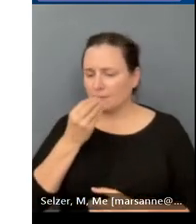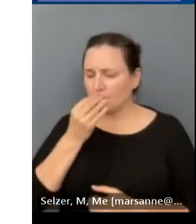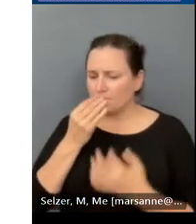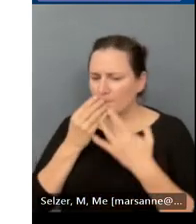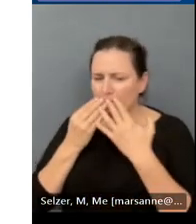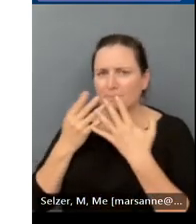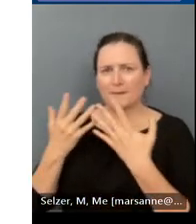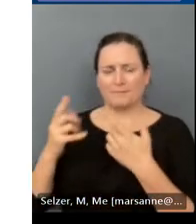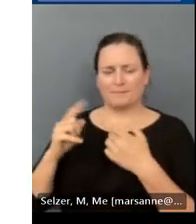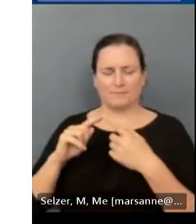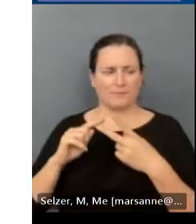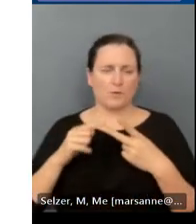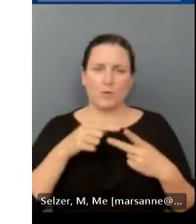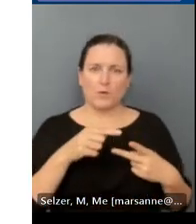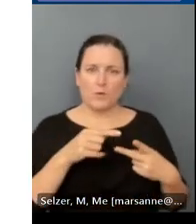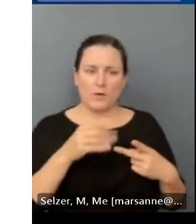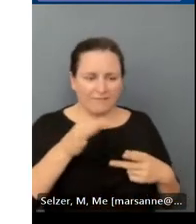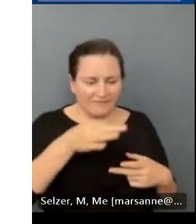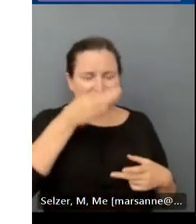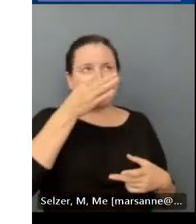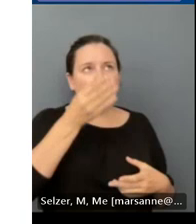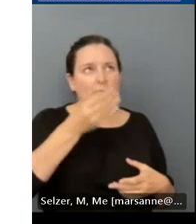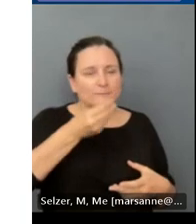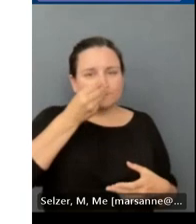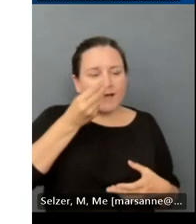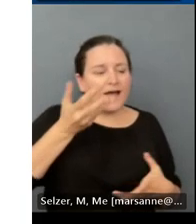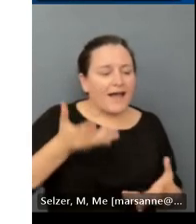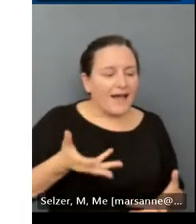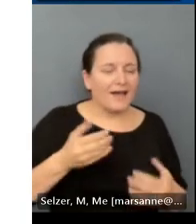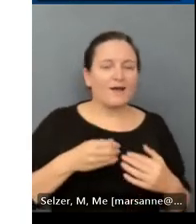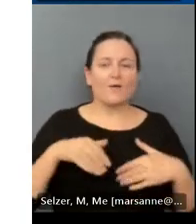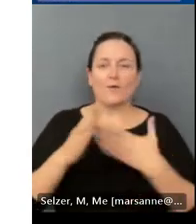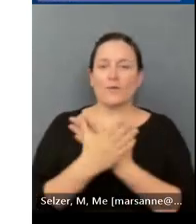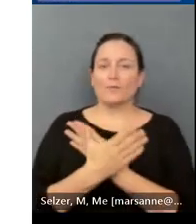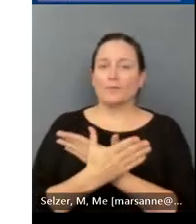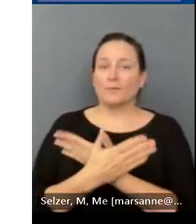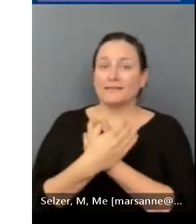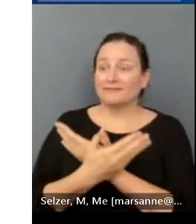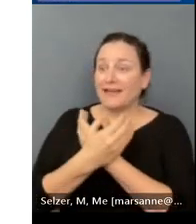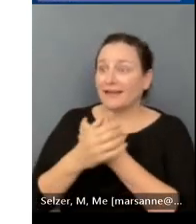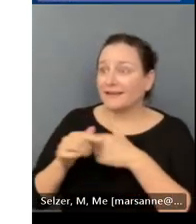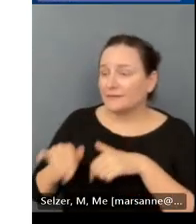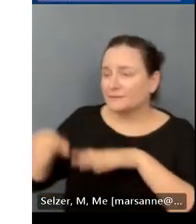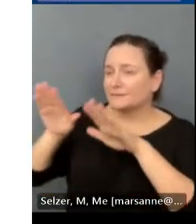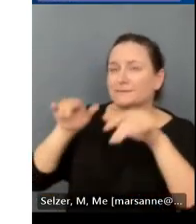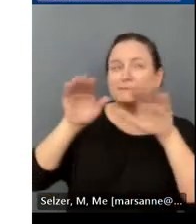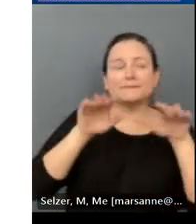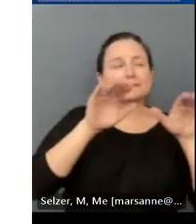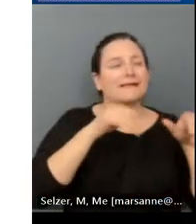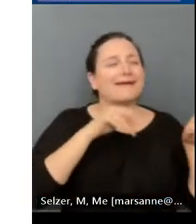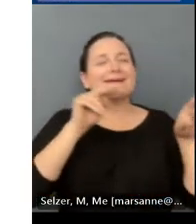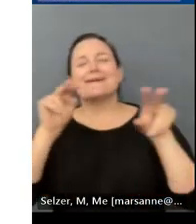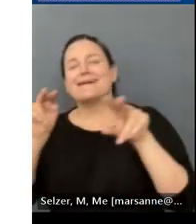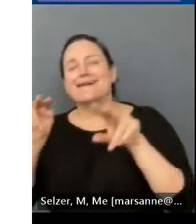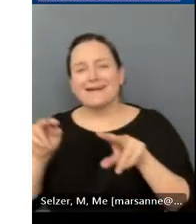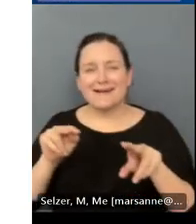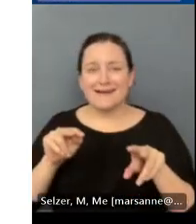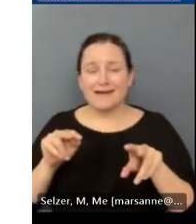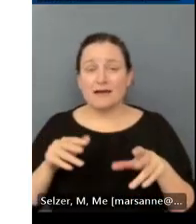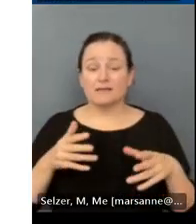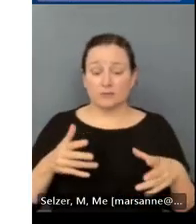every colorful butterfly we see flying in our gardens. Science education is about igniting